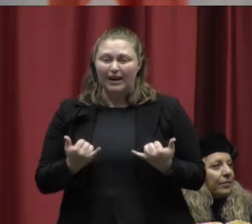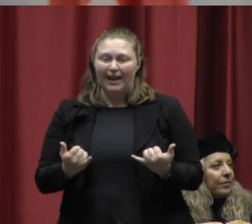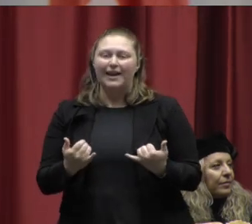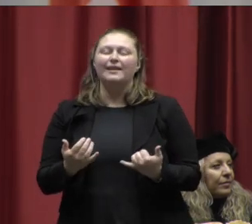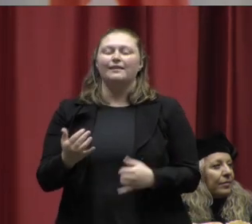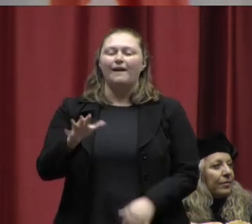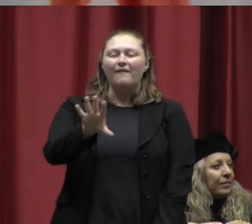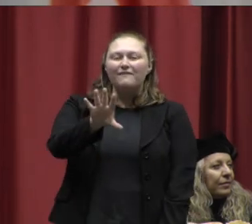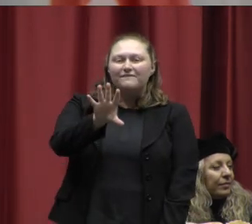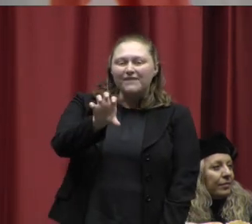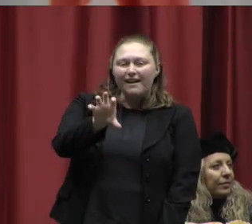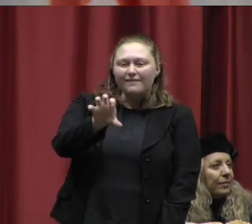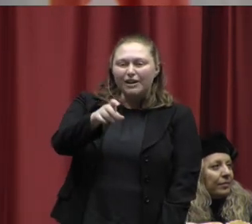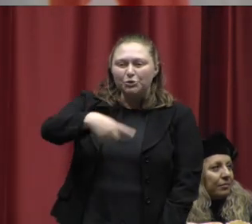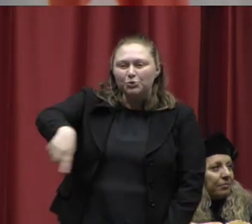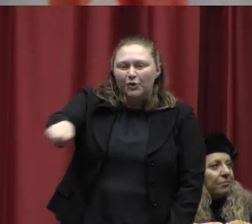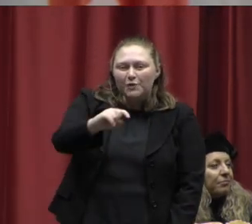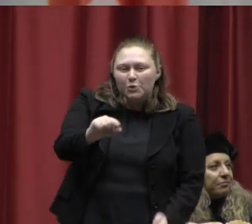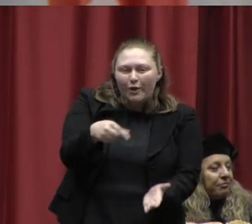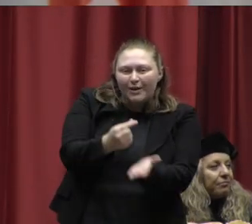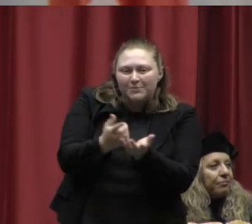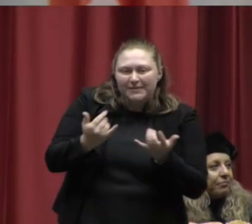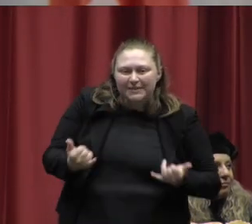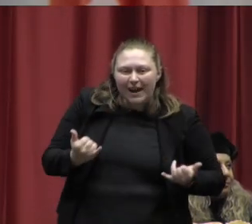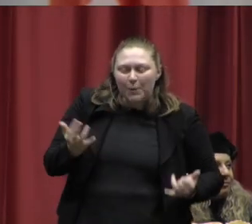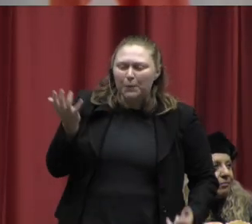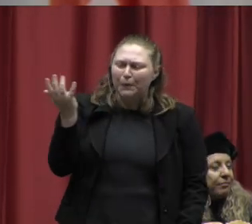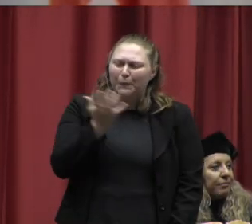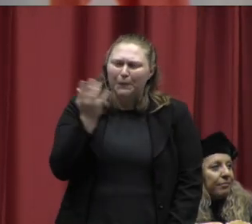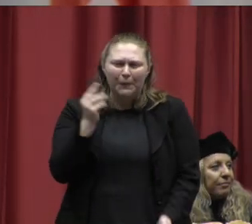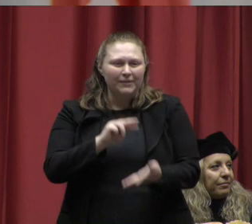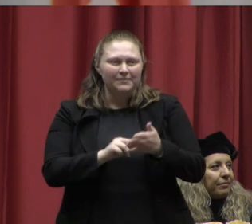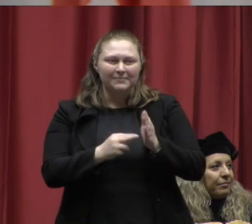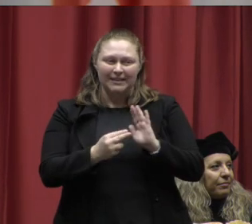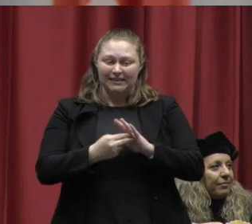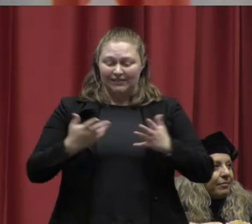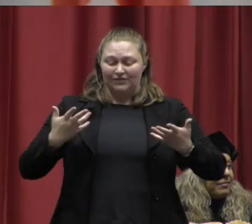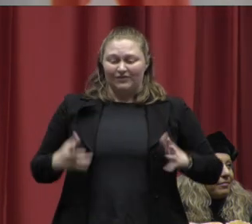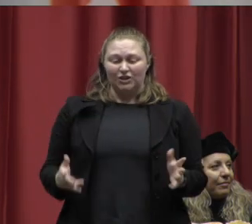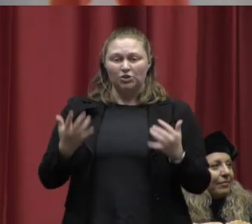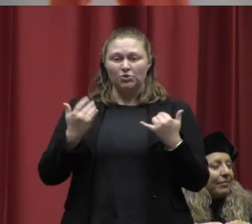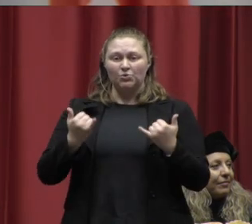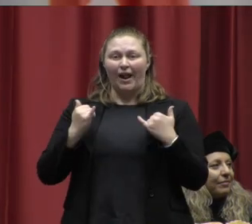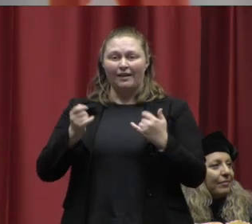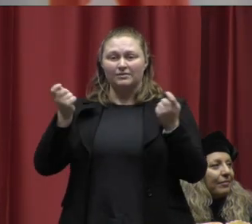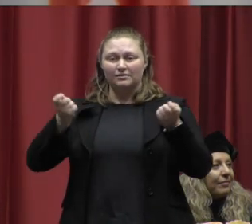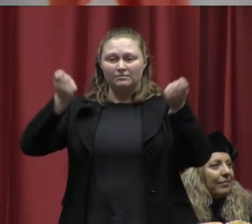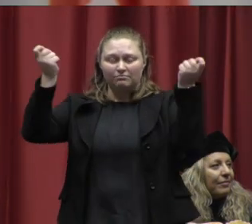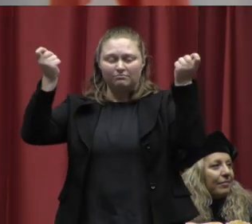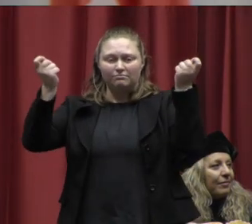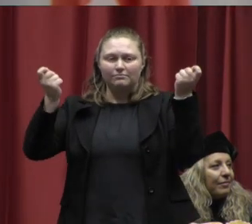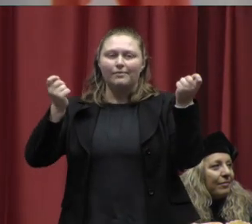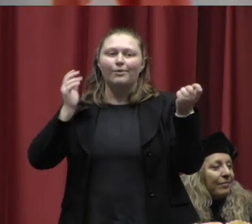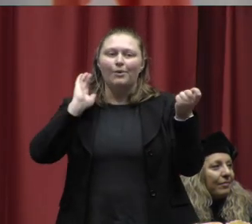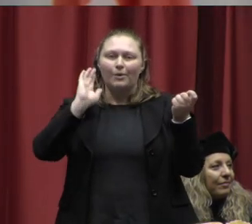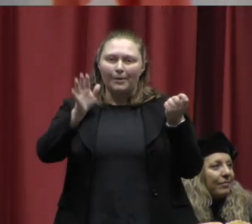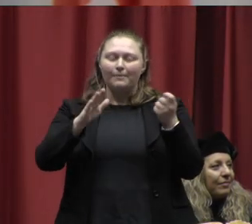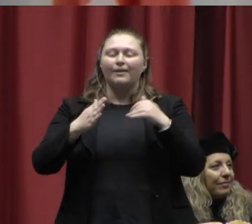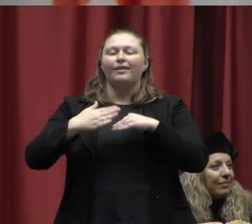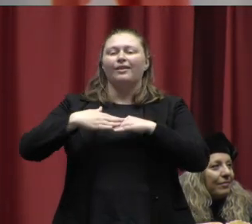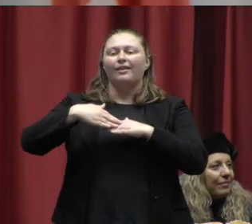are 500 of you graduating. So that means after today's convocation, there are over